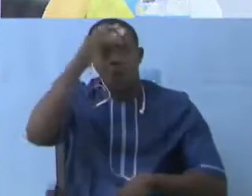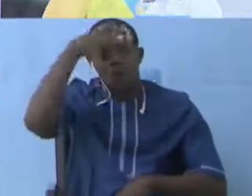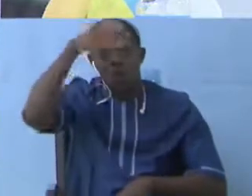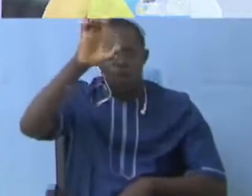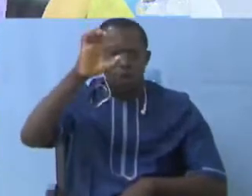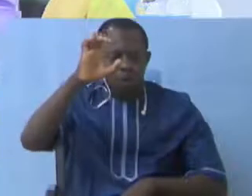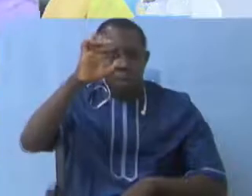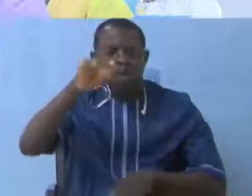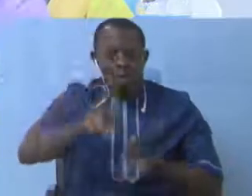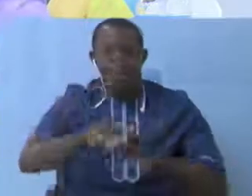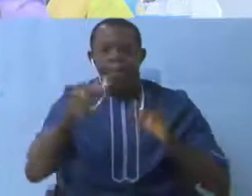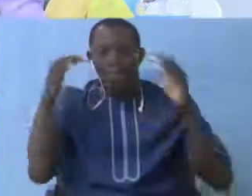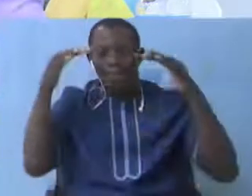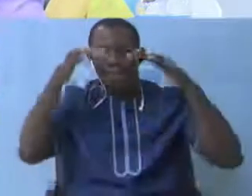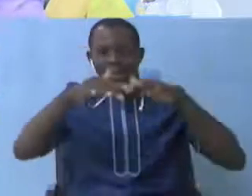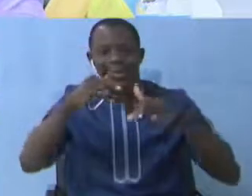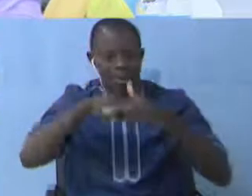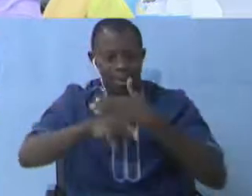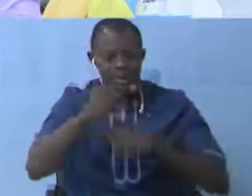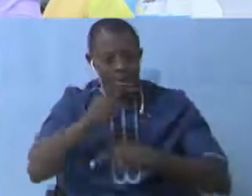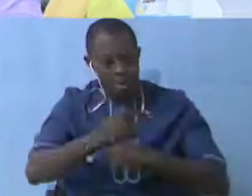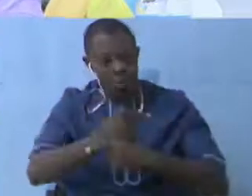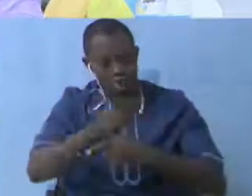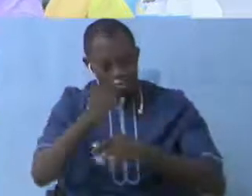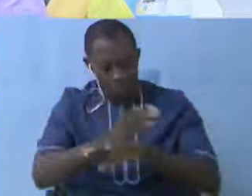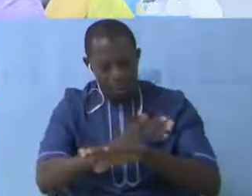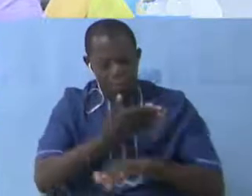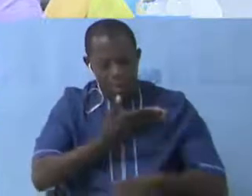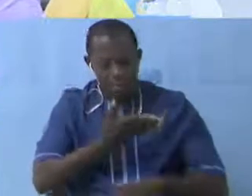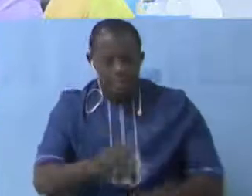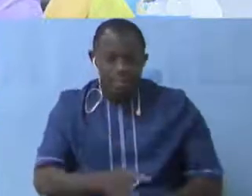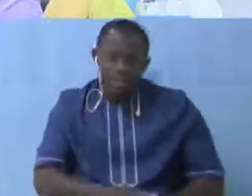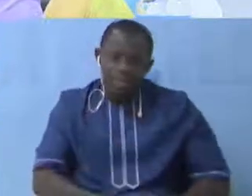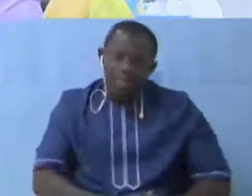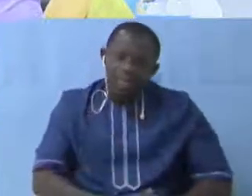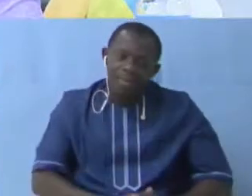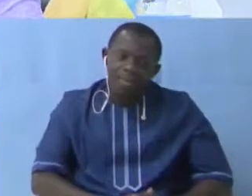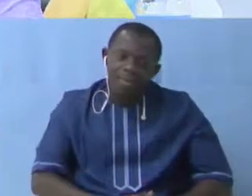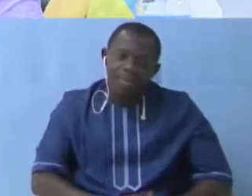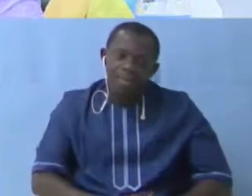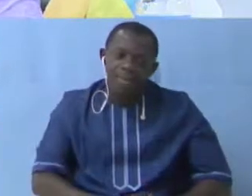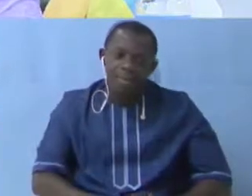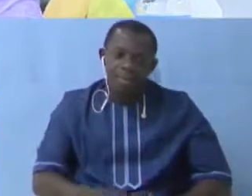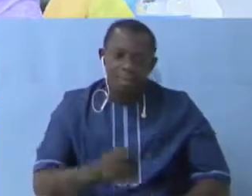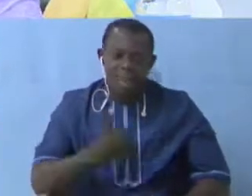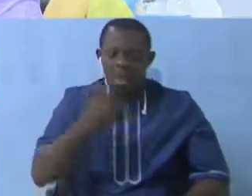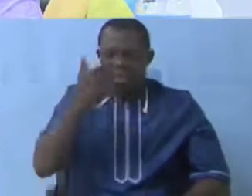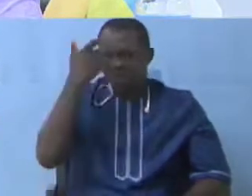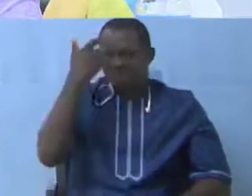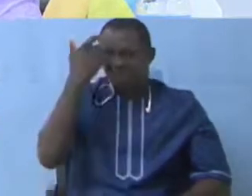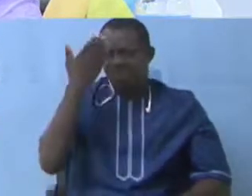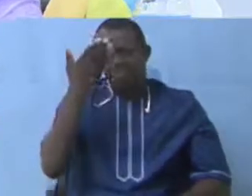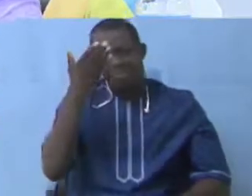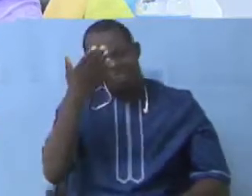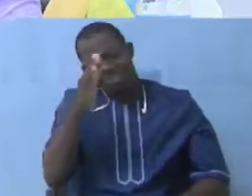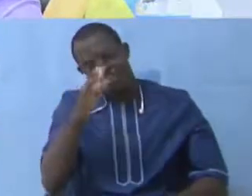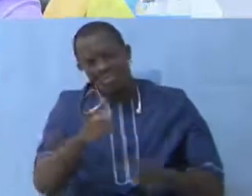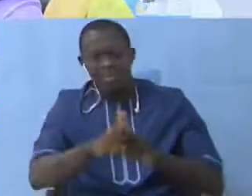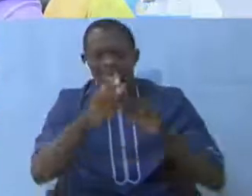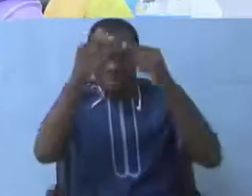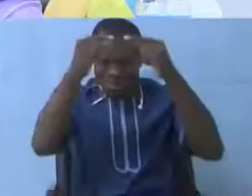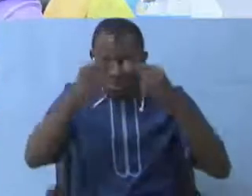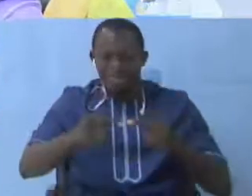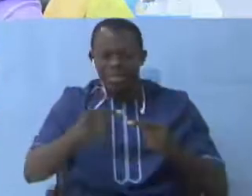nañ nag li nga xam ne mooy soxal ci jamono African Commission seen jotaay fii ci réewi Gambia. I think the statement is somewhere in the